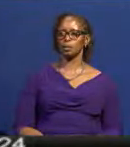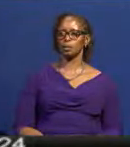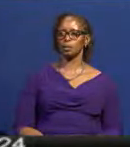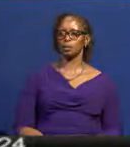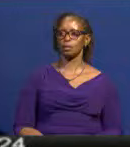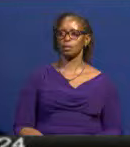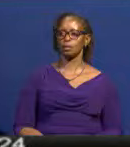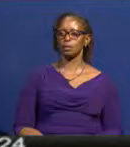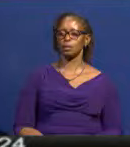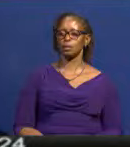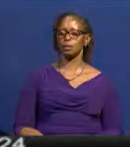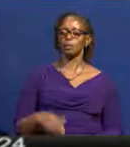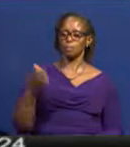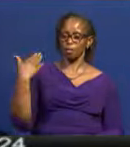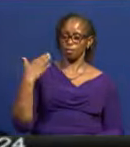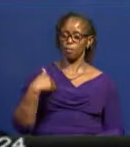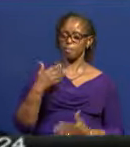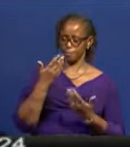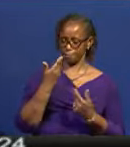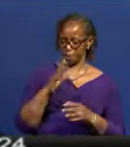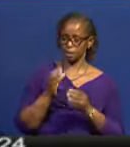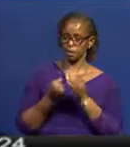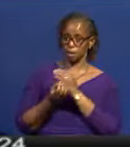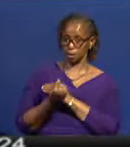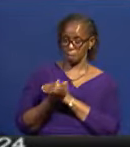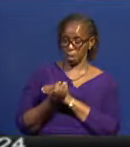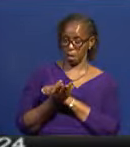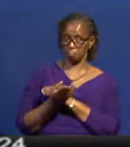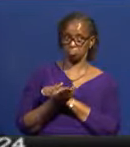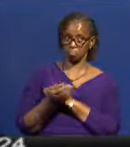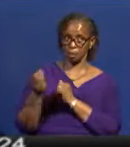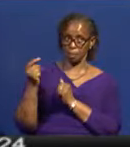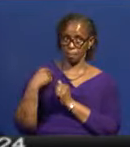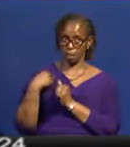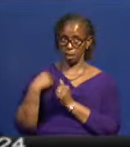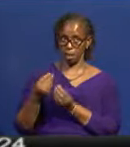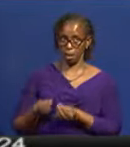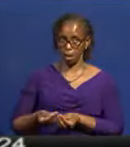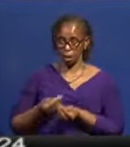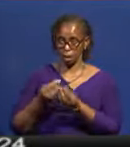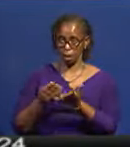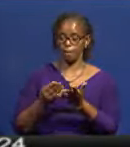as I alluded earlier, I presented to the Clerk of the National Assembly